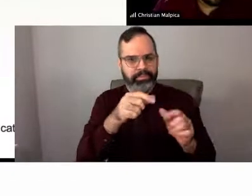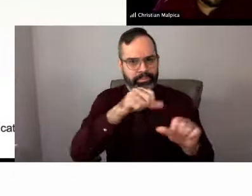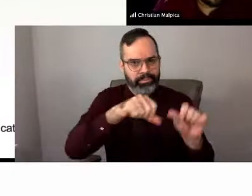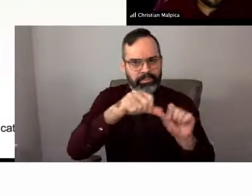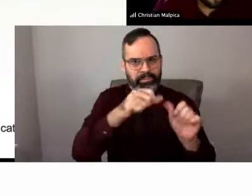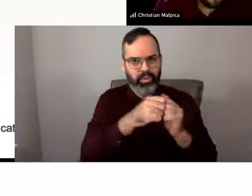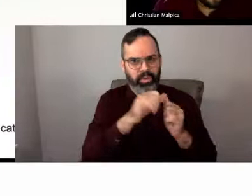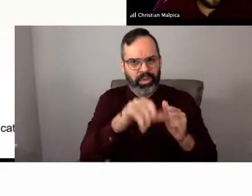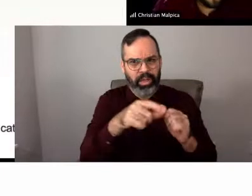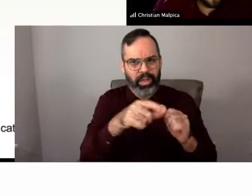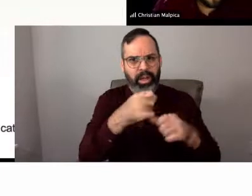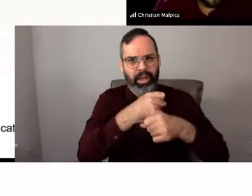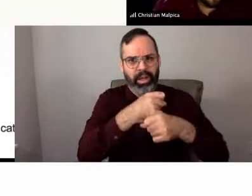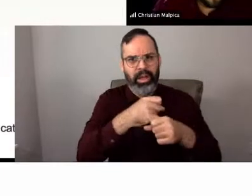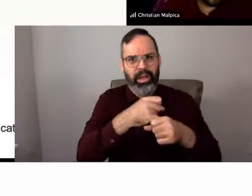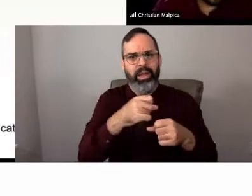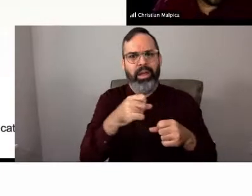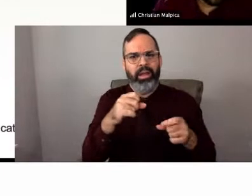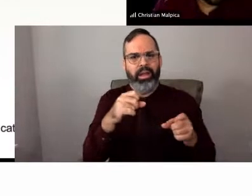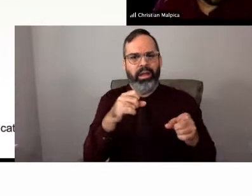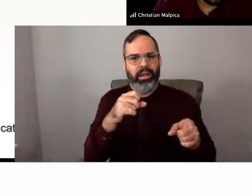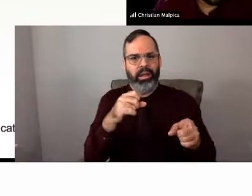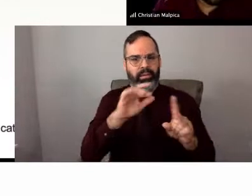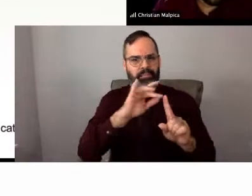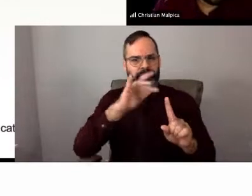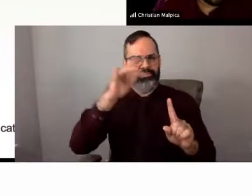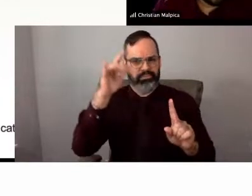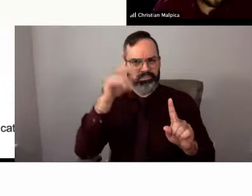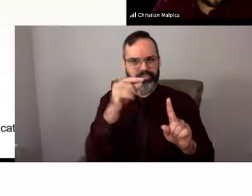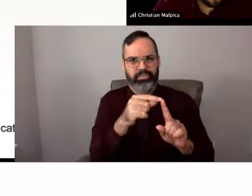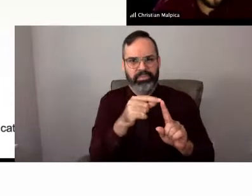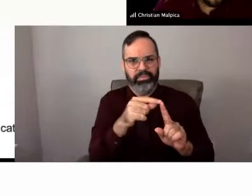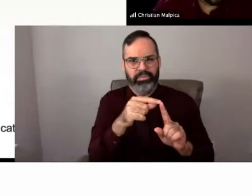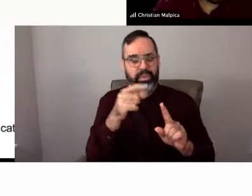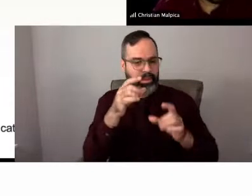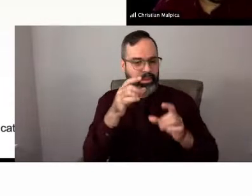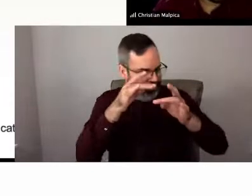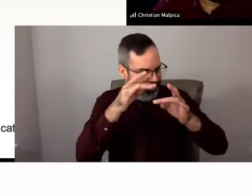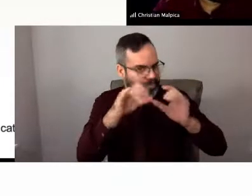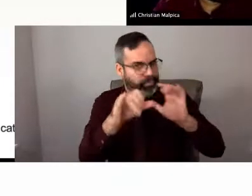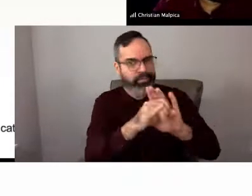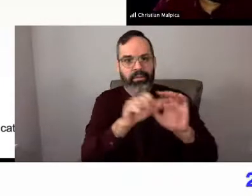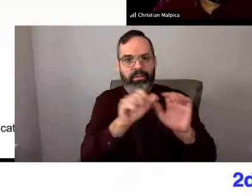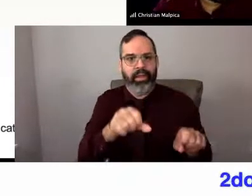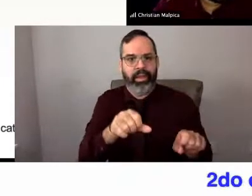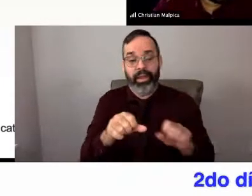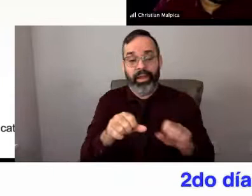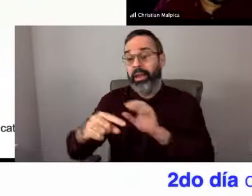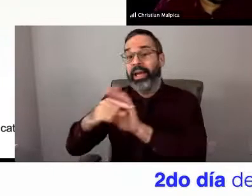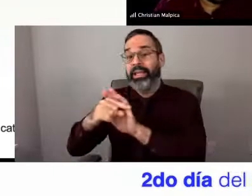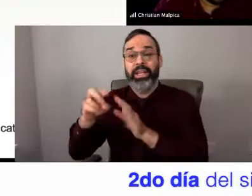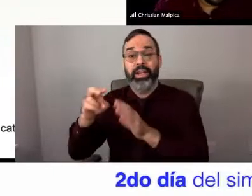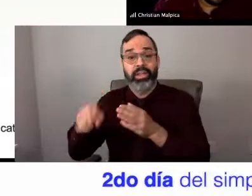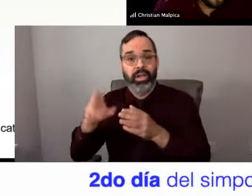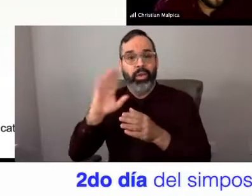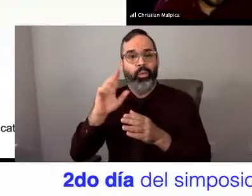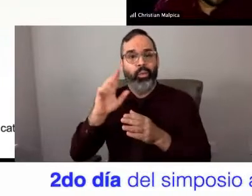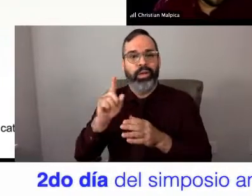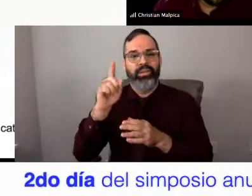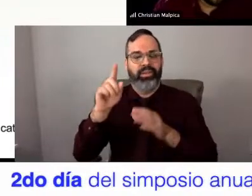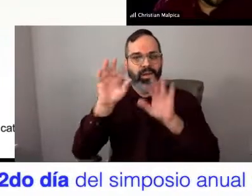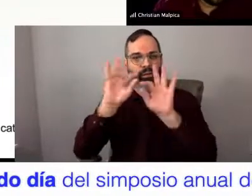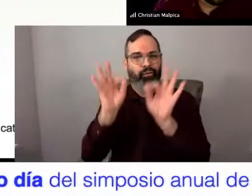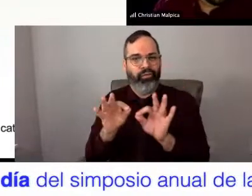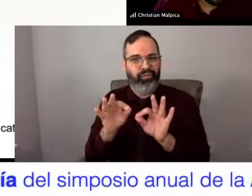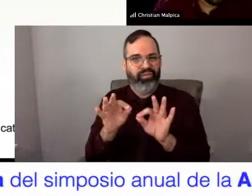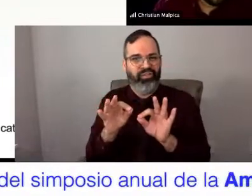produce a red fluorescent that can be captured in confocal microscope. Our negative results will be the top figure, that the membrane is